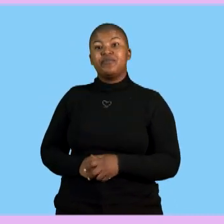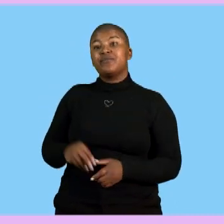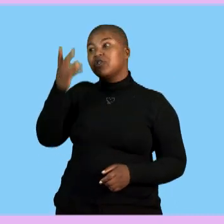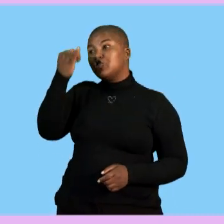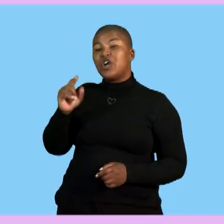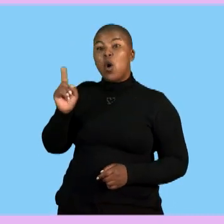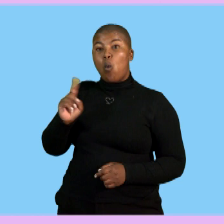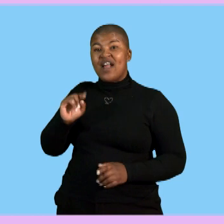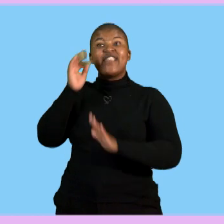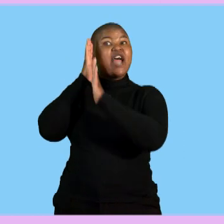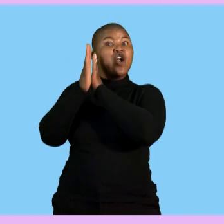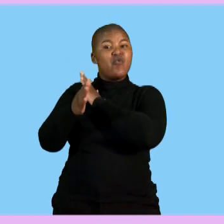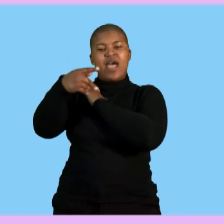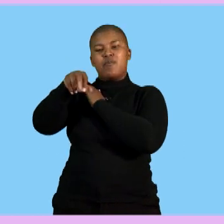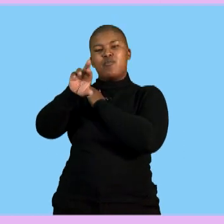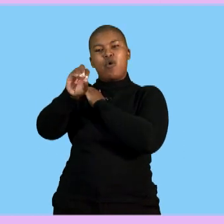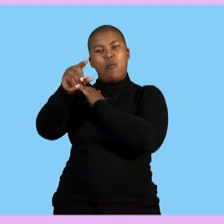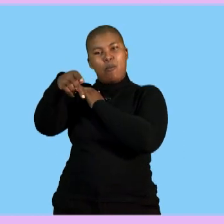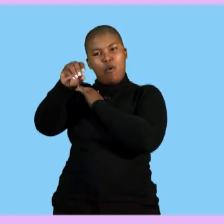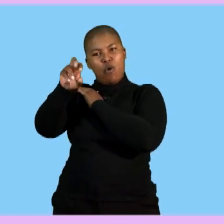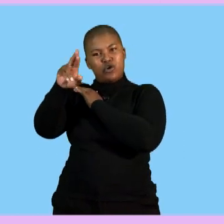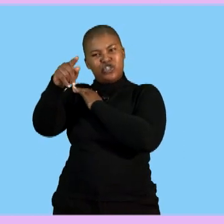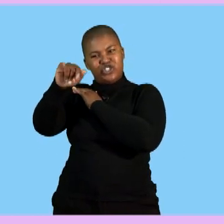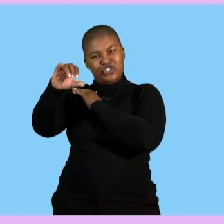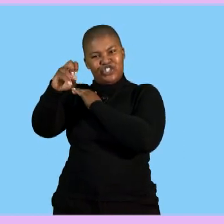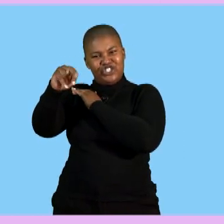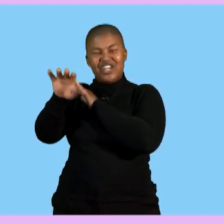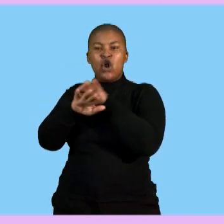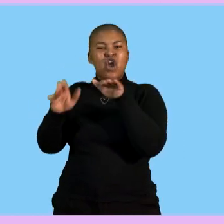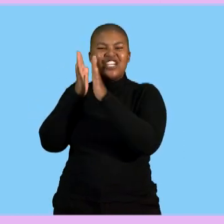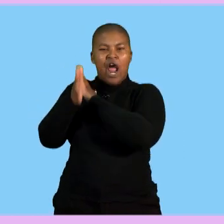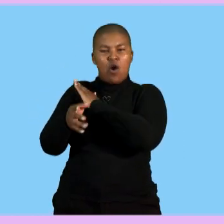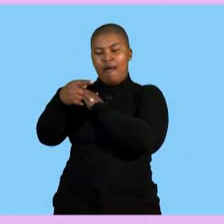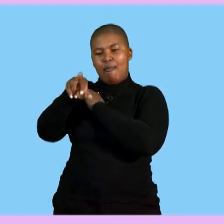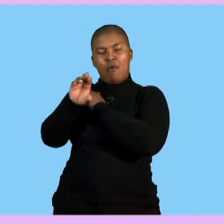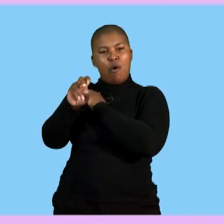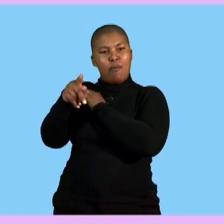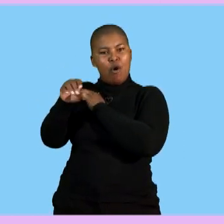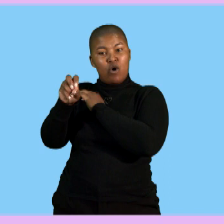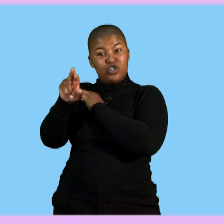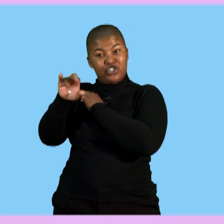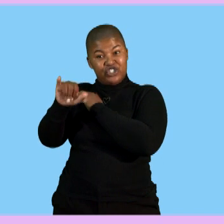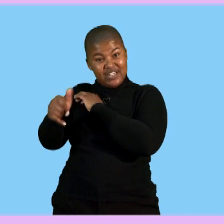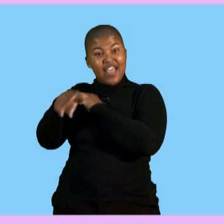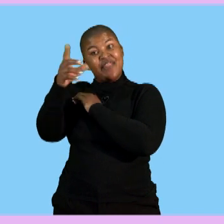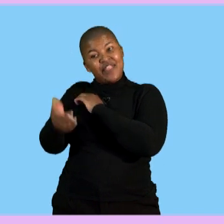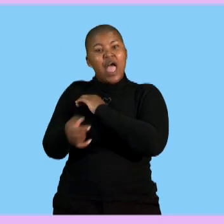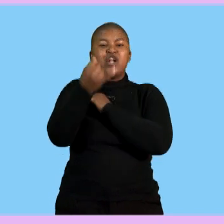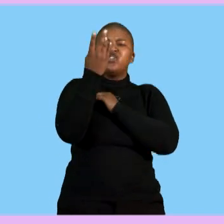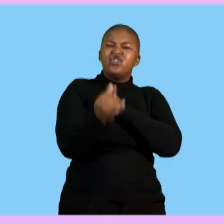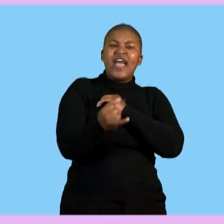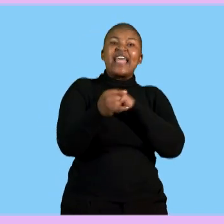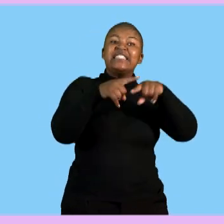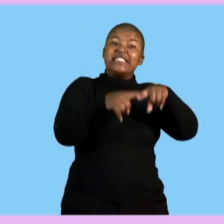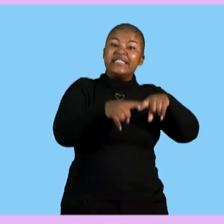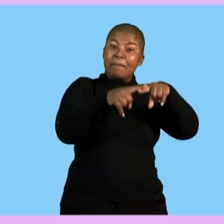direct proportion and indirect proportion. And then after that, we are going to look at variables,